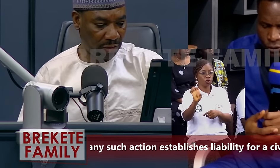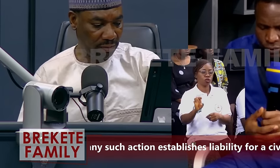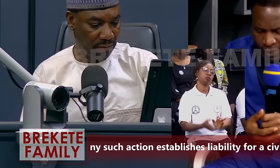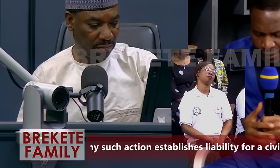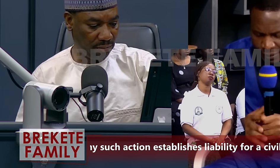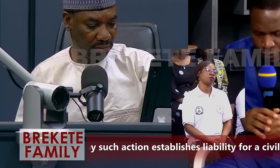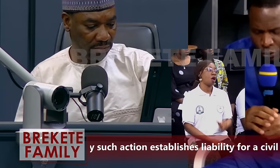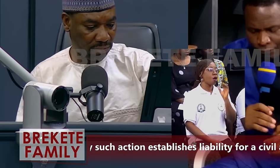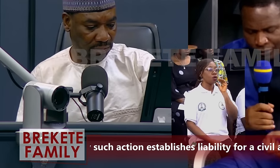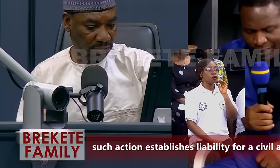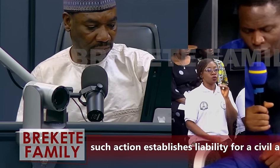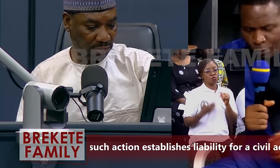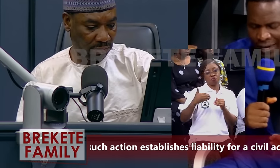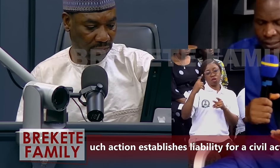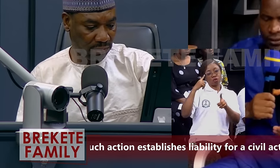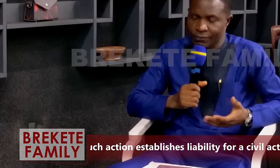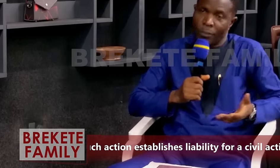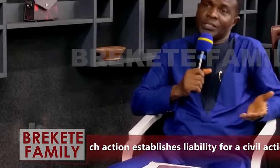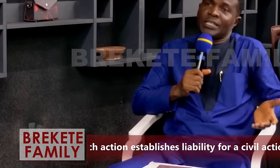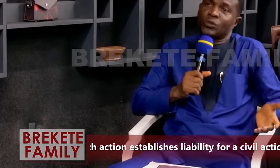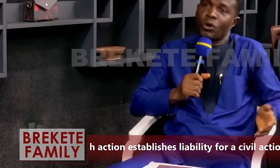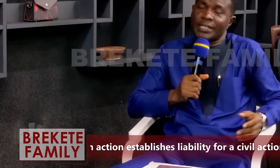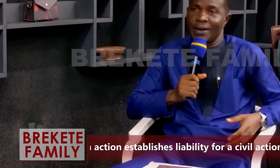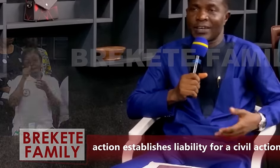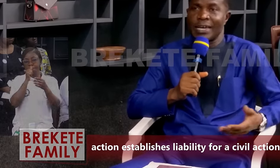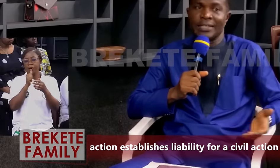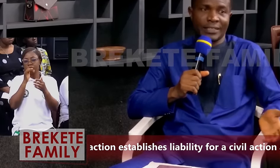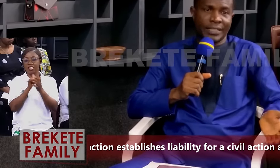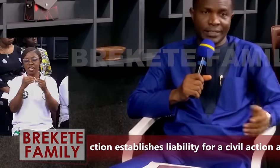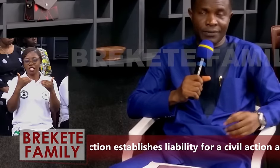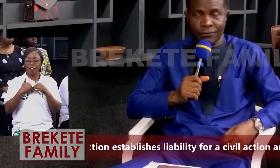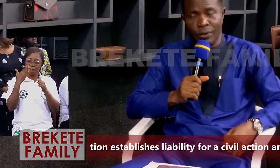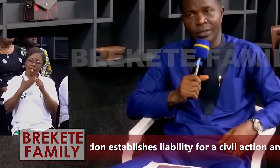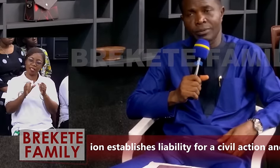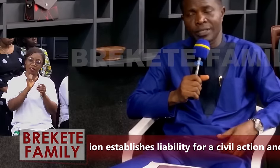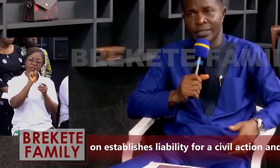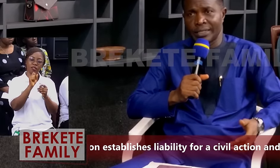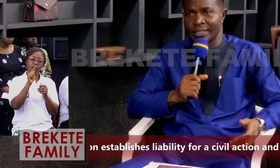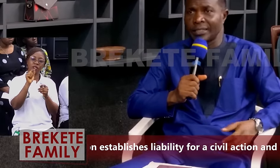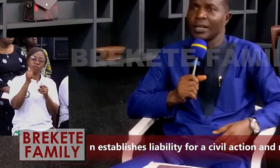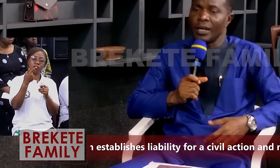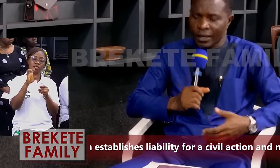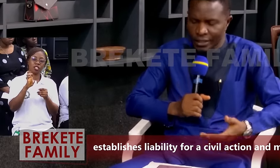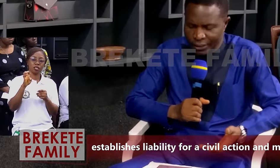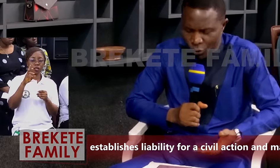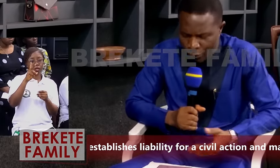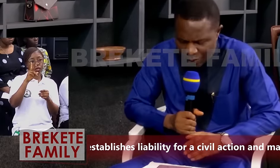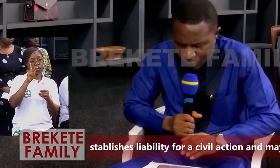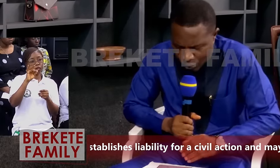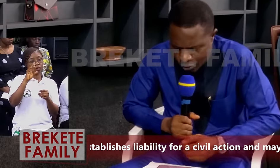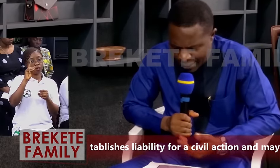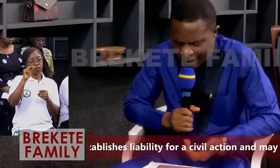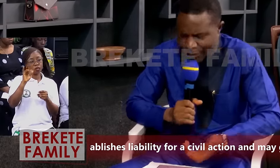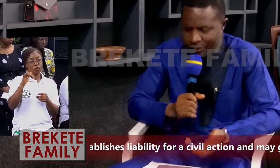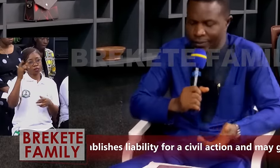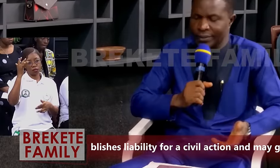Then, so the next goal of treatment is to provide for patients who already have end-stage kidney disease, is to provide what we